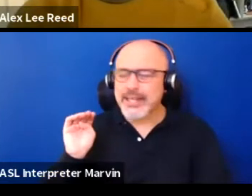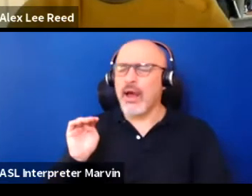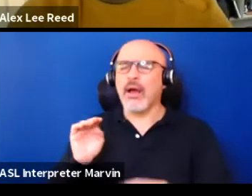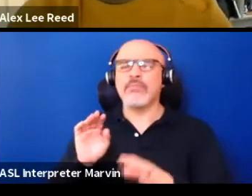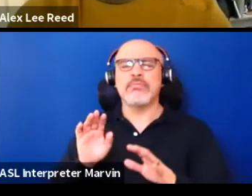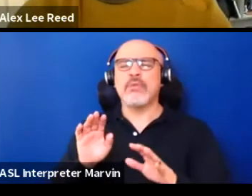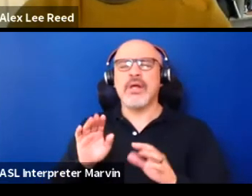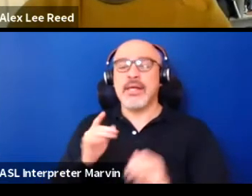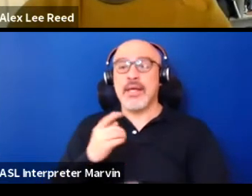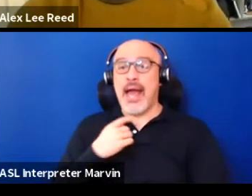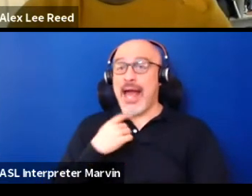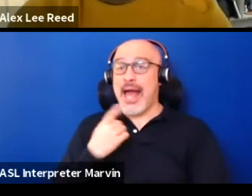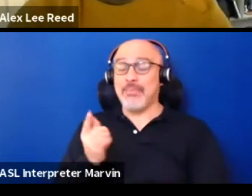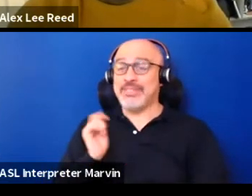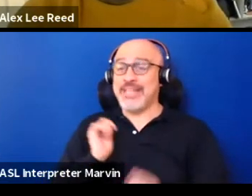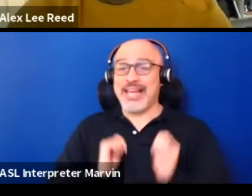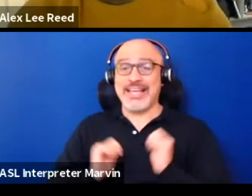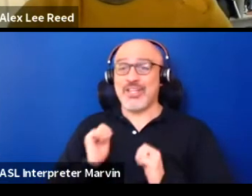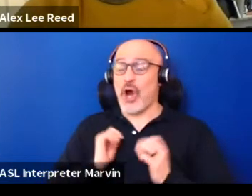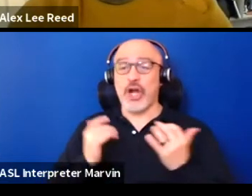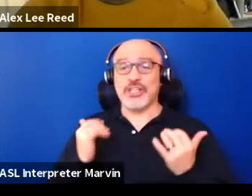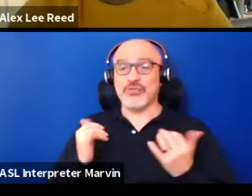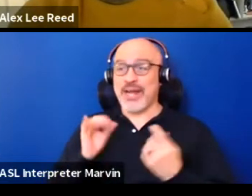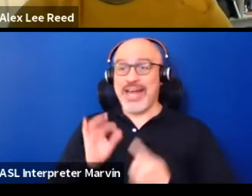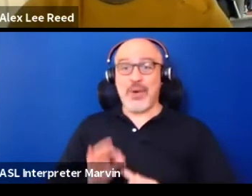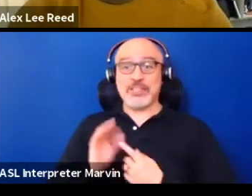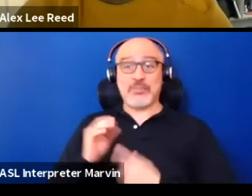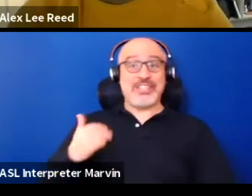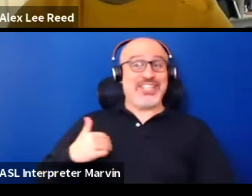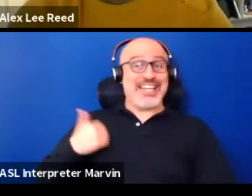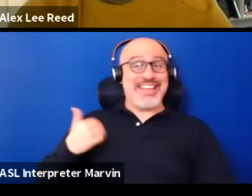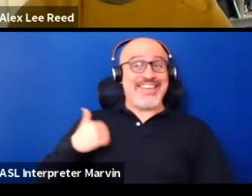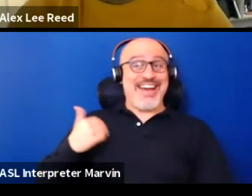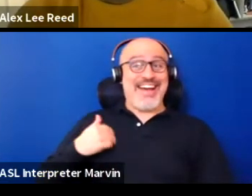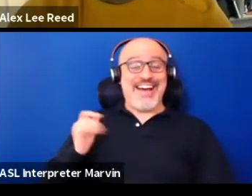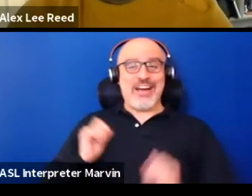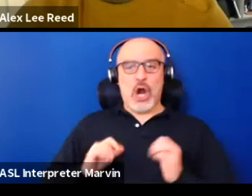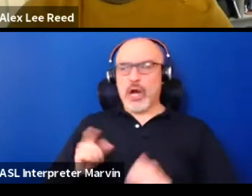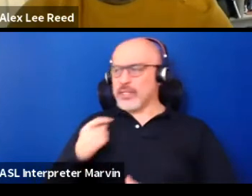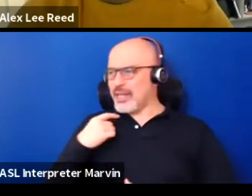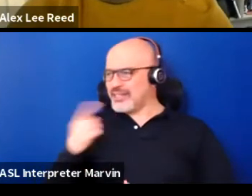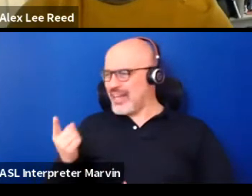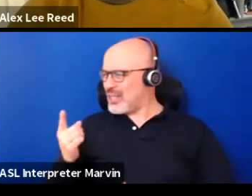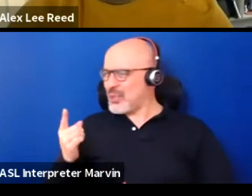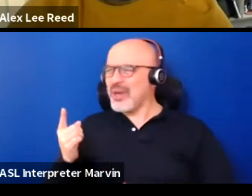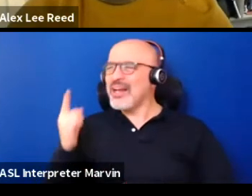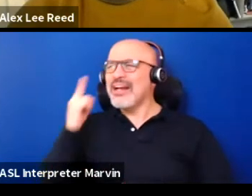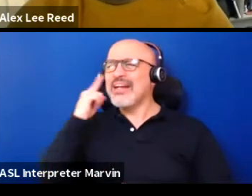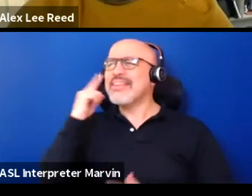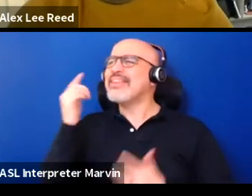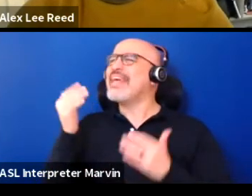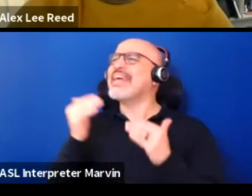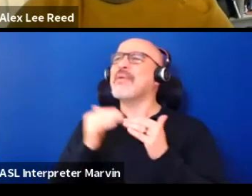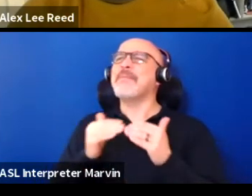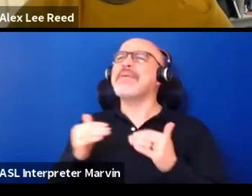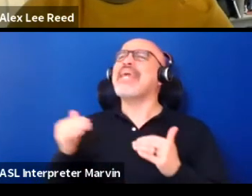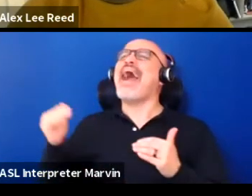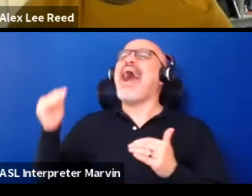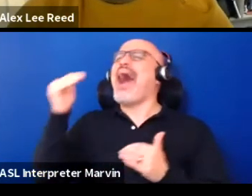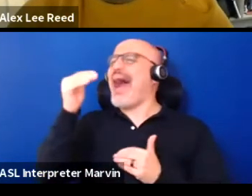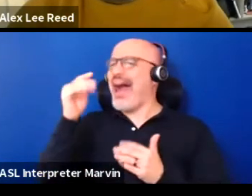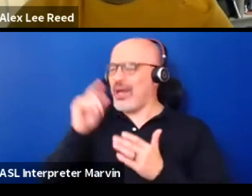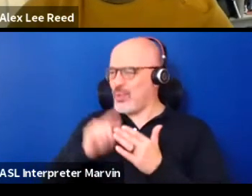telling the artists that I know, especially the young ones, to think beyond what people have put in place for you and do